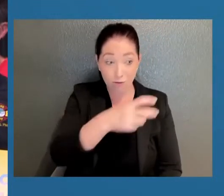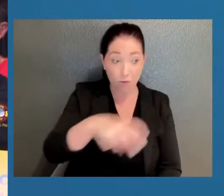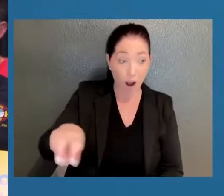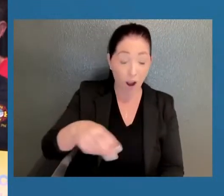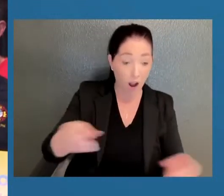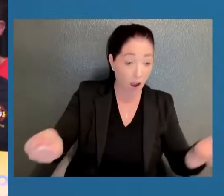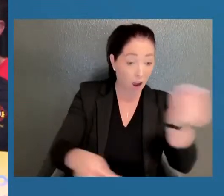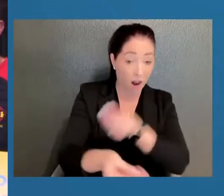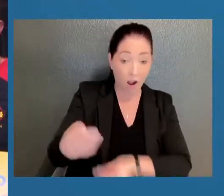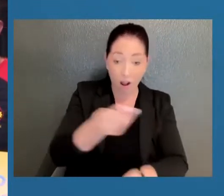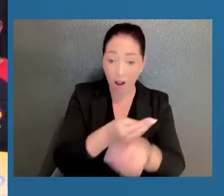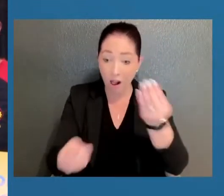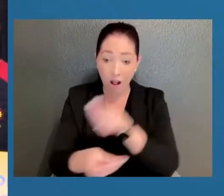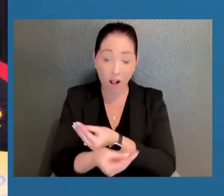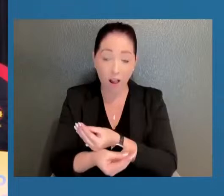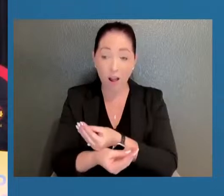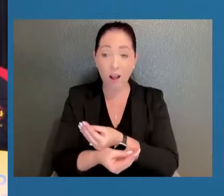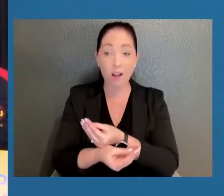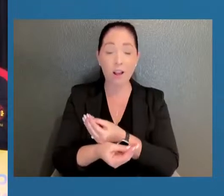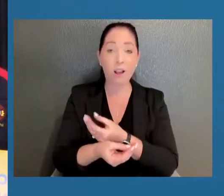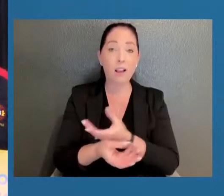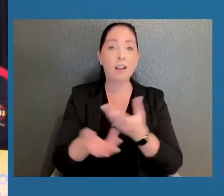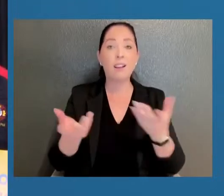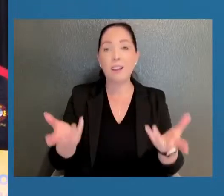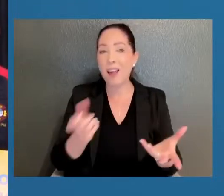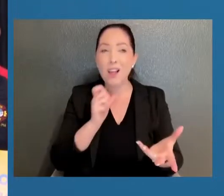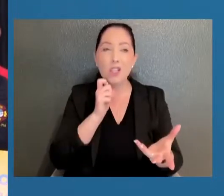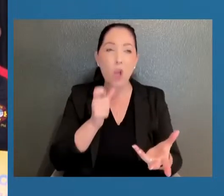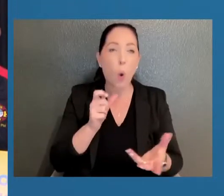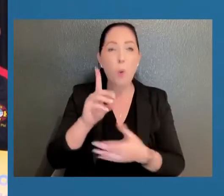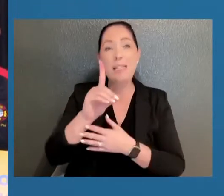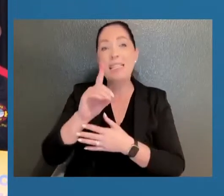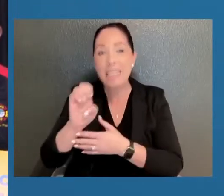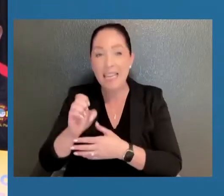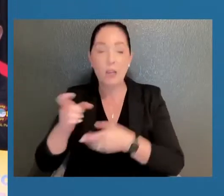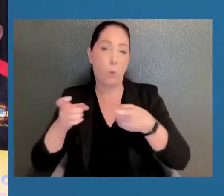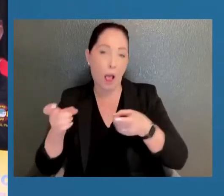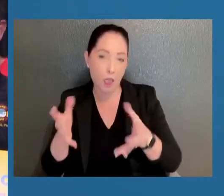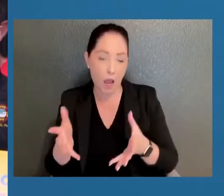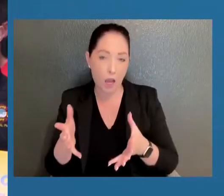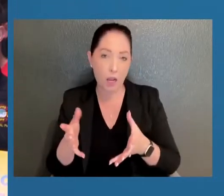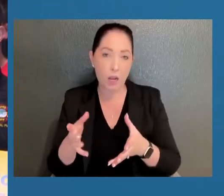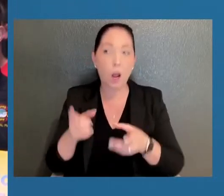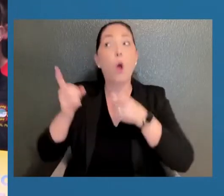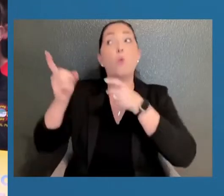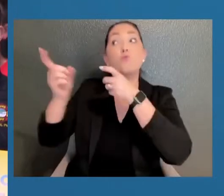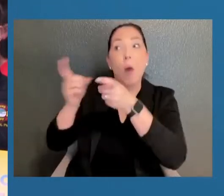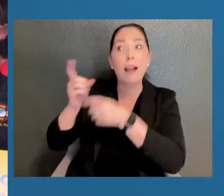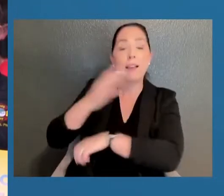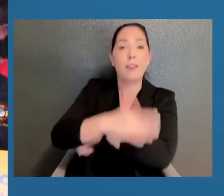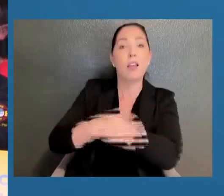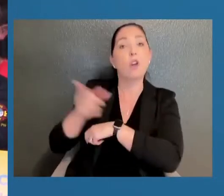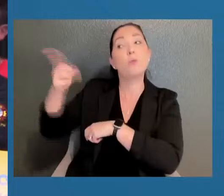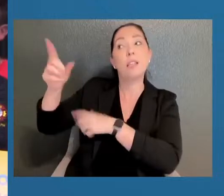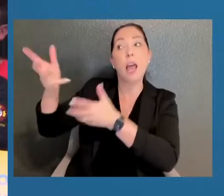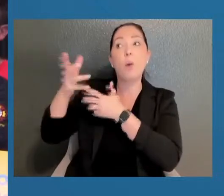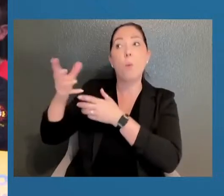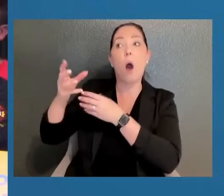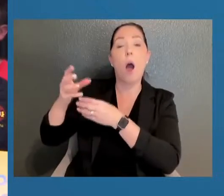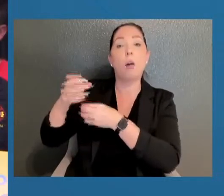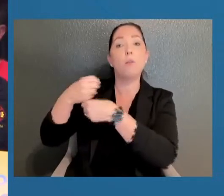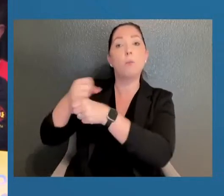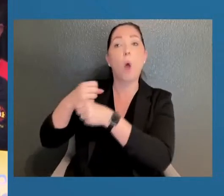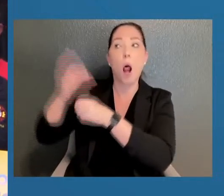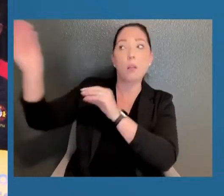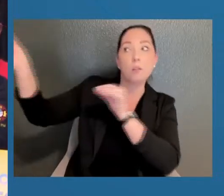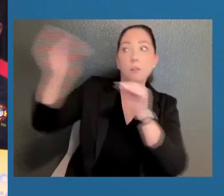Don't deregulate, regulate. Regulate the countries that want to bring their products into this country. Create child protection laws.